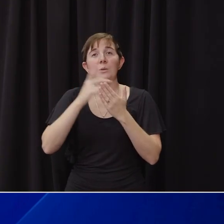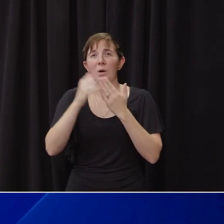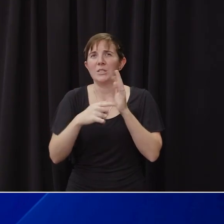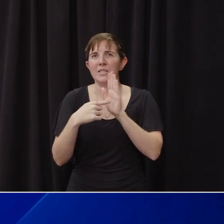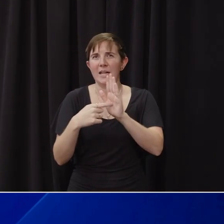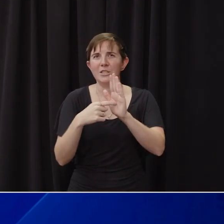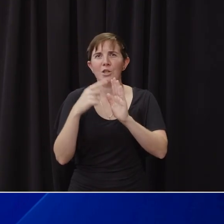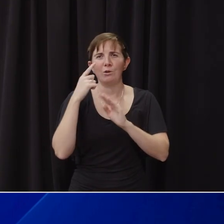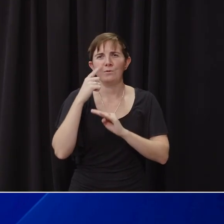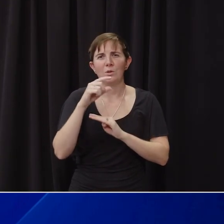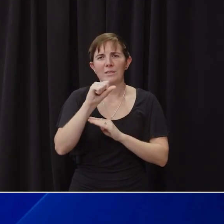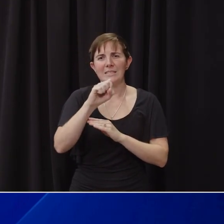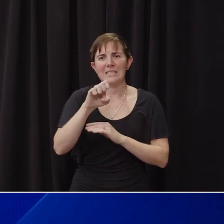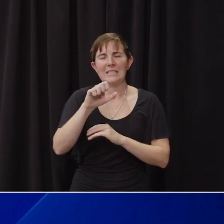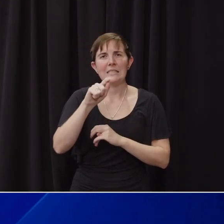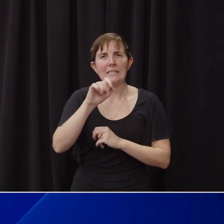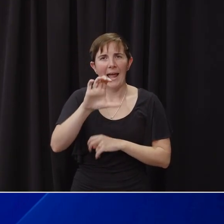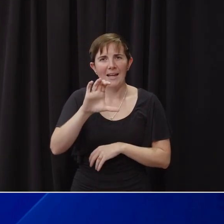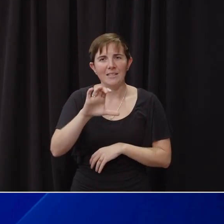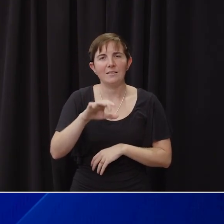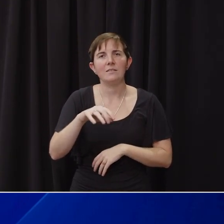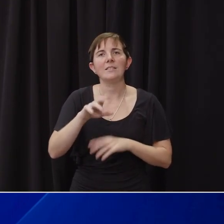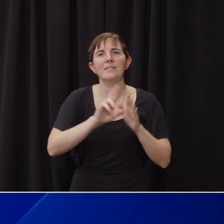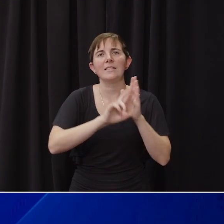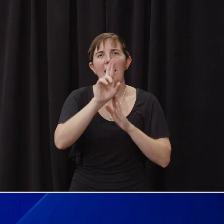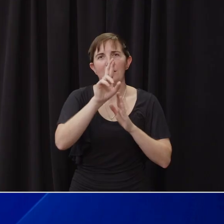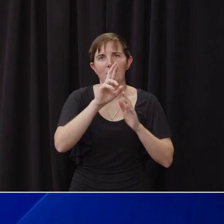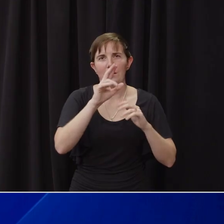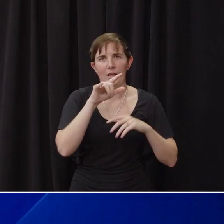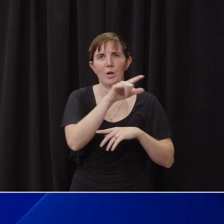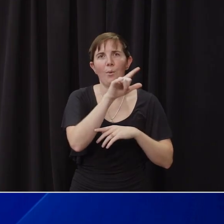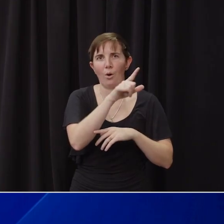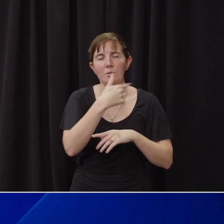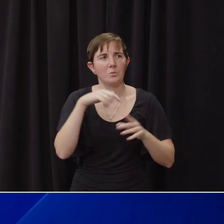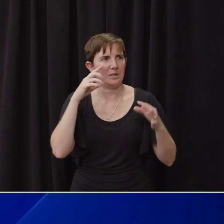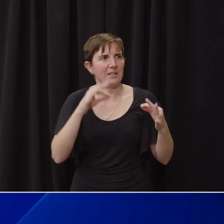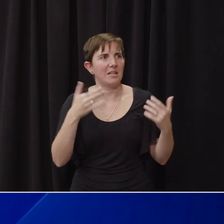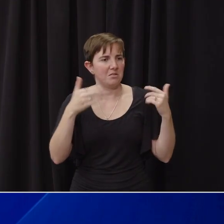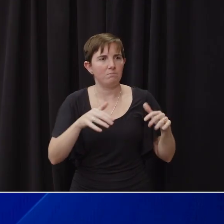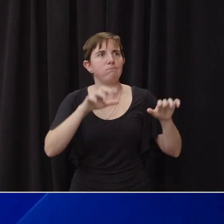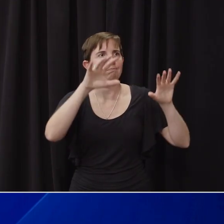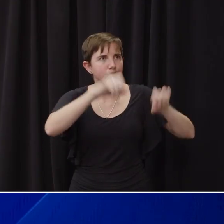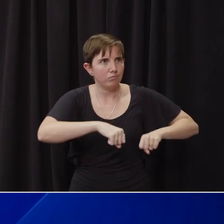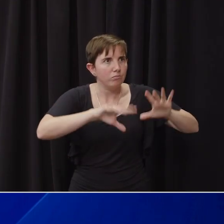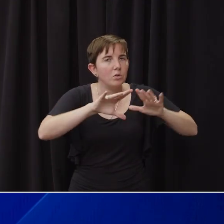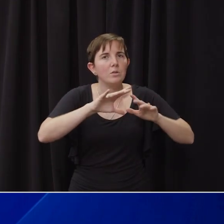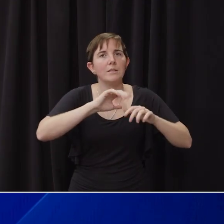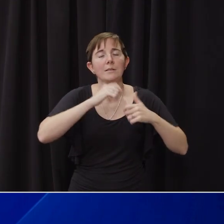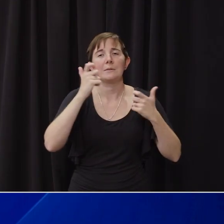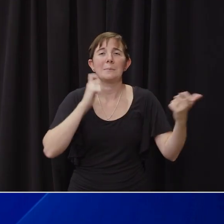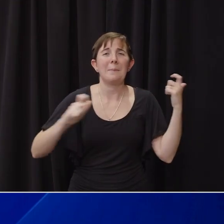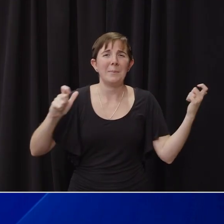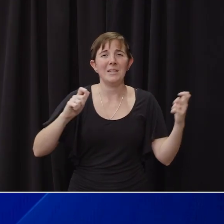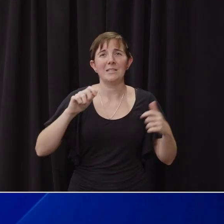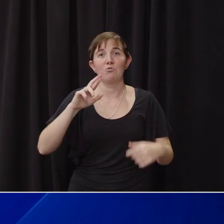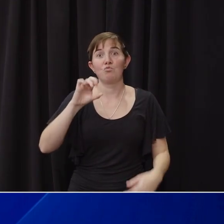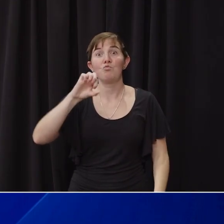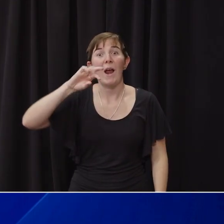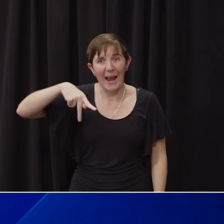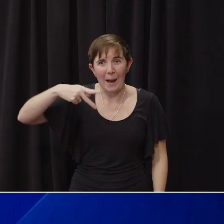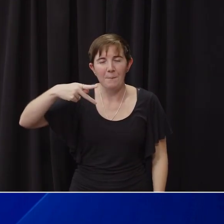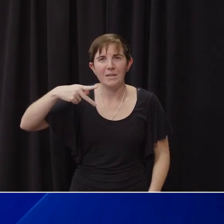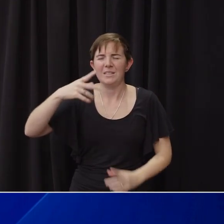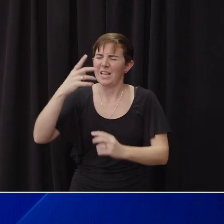at SeaTech, the Seattle airport, where we decided to make this big feature ramp that everybody